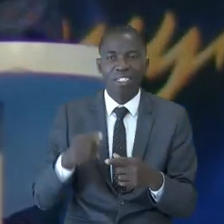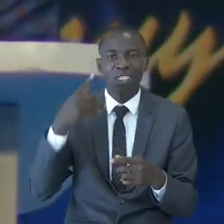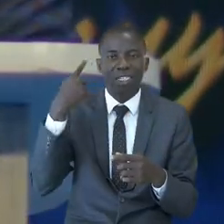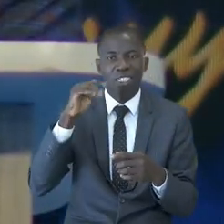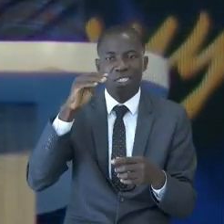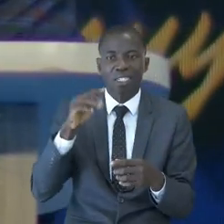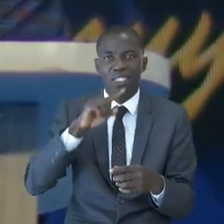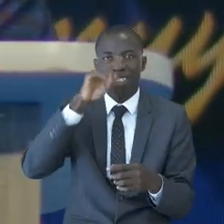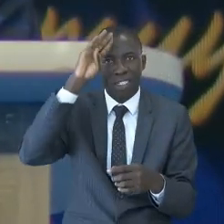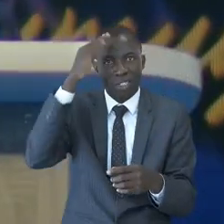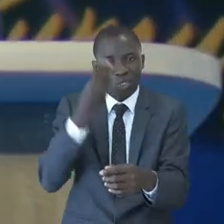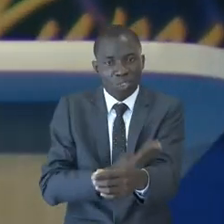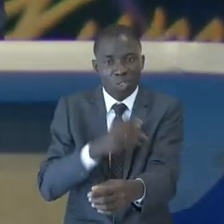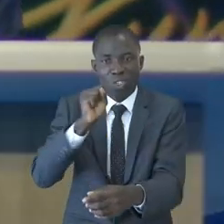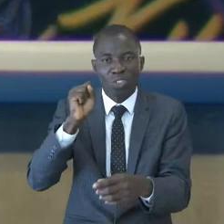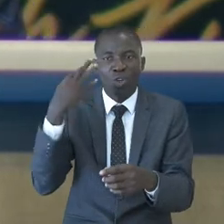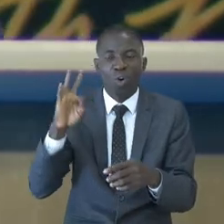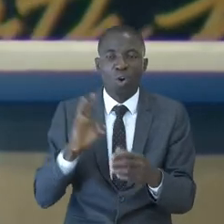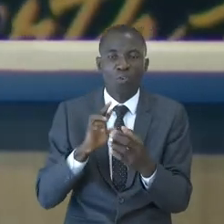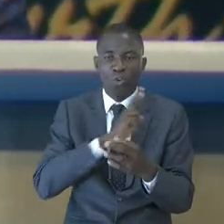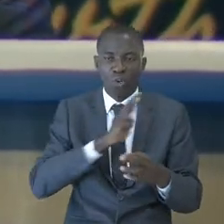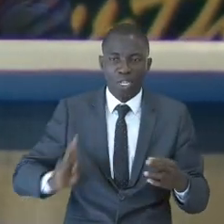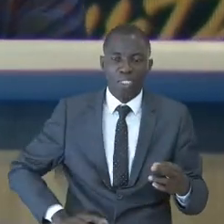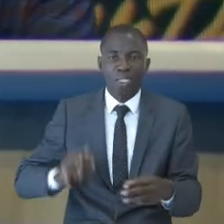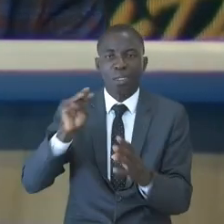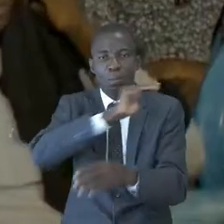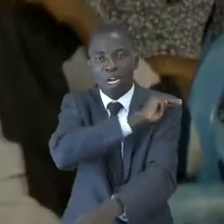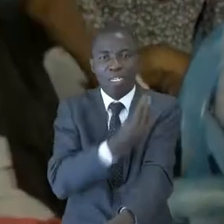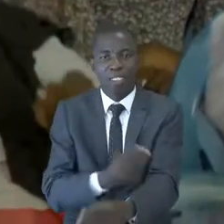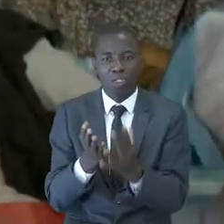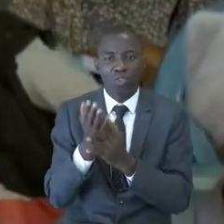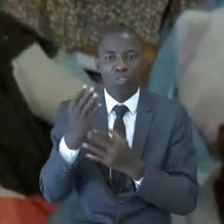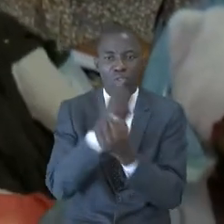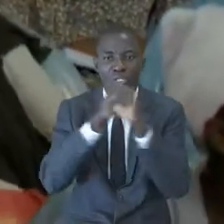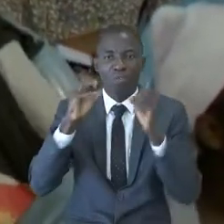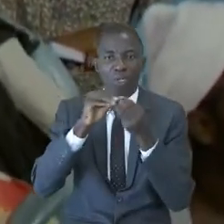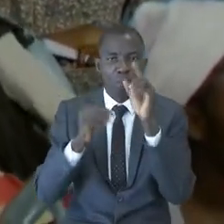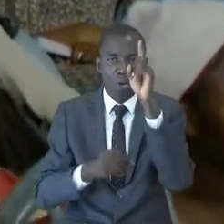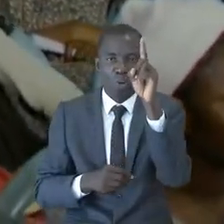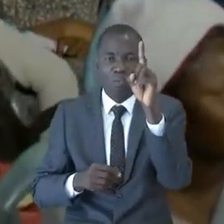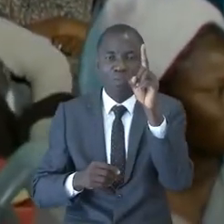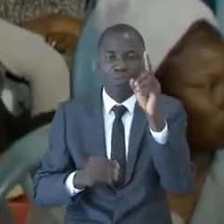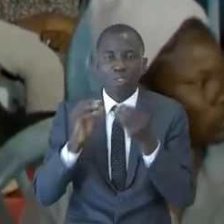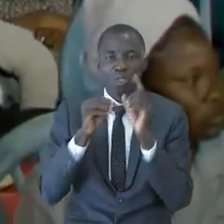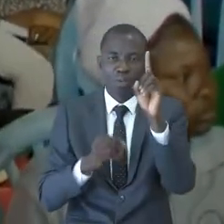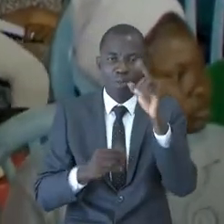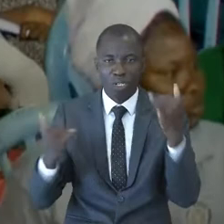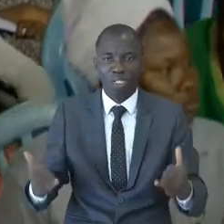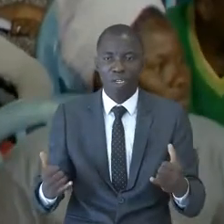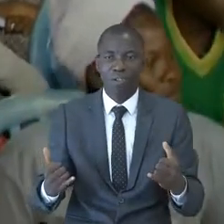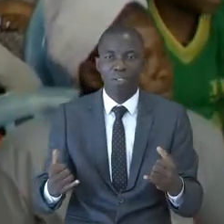sons of royalty, mighty through salvation. Look at number one here. Number one,